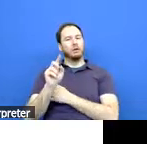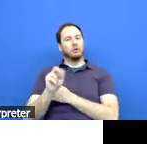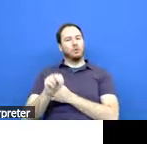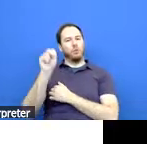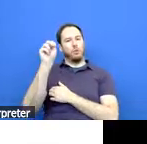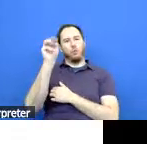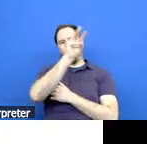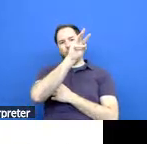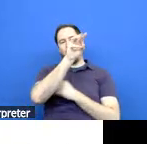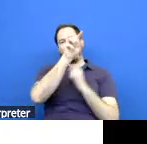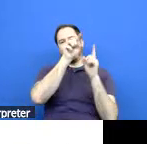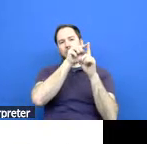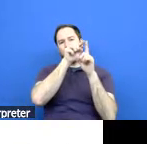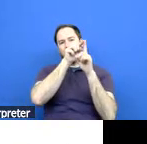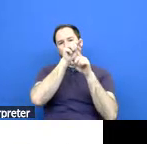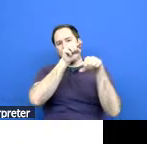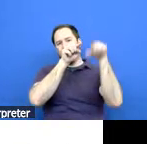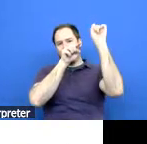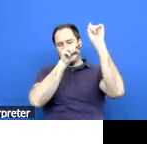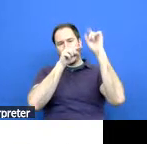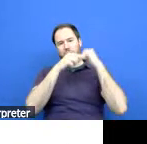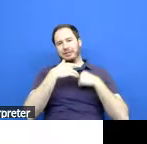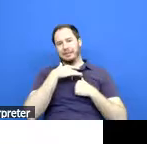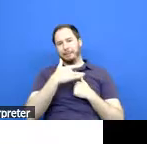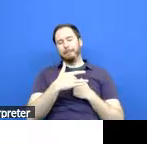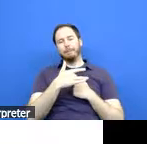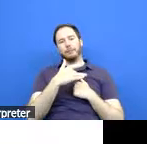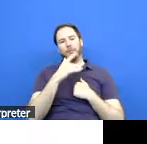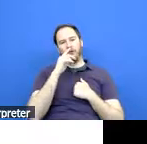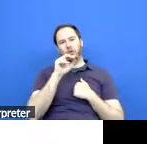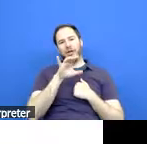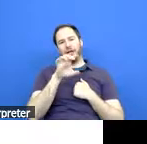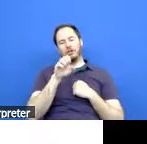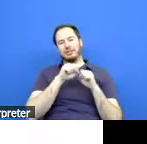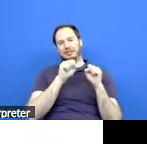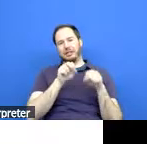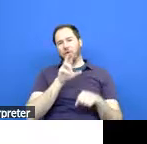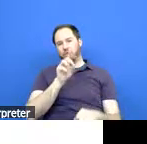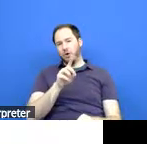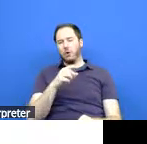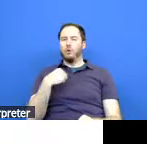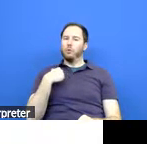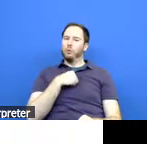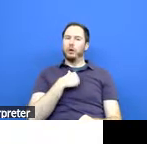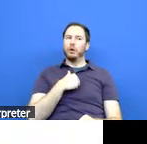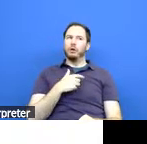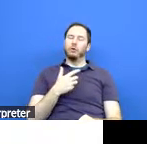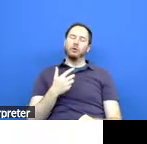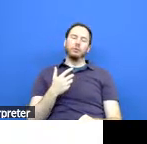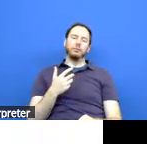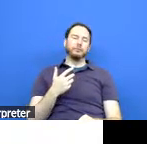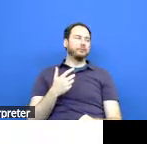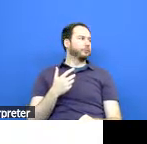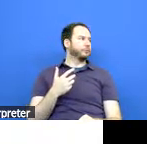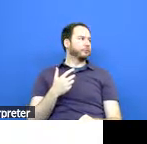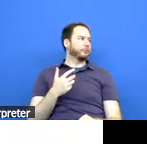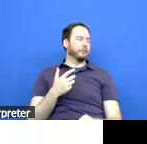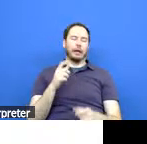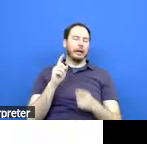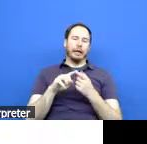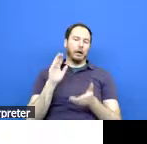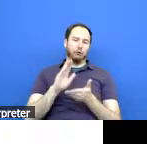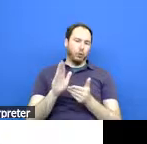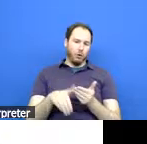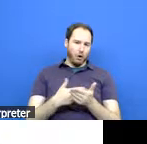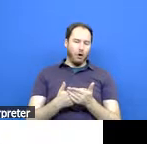northwest entrance and go northbound on Erie Station Road. One of the things we want to try to, you can't eliminate it all, because